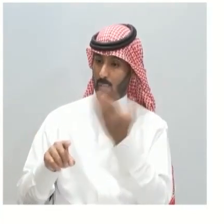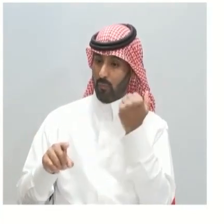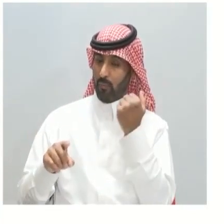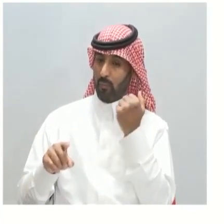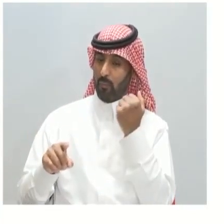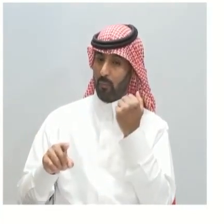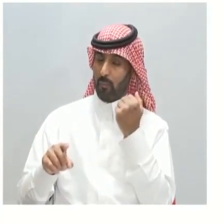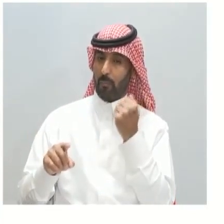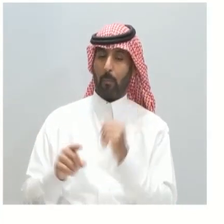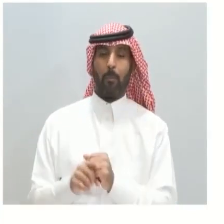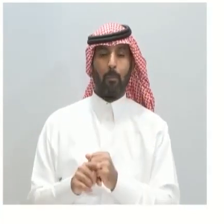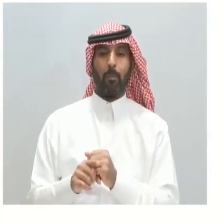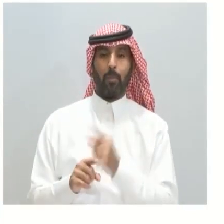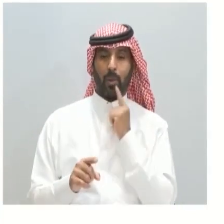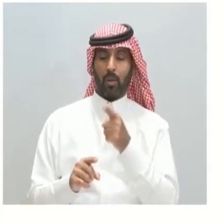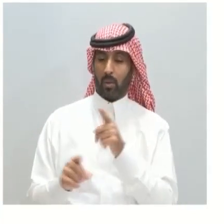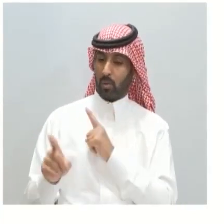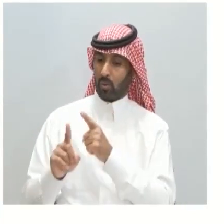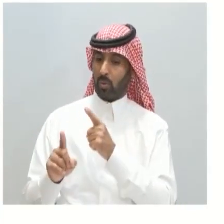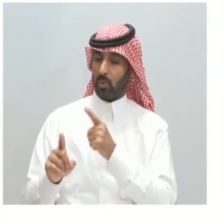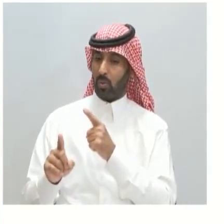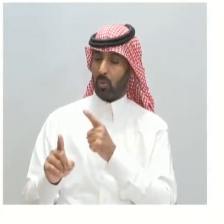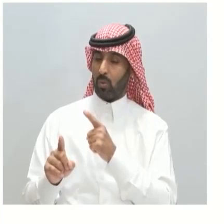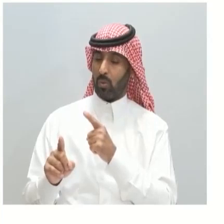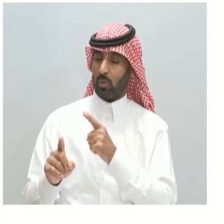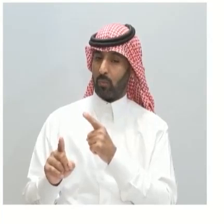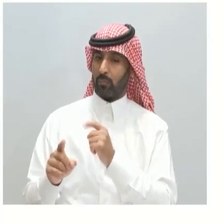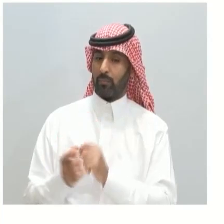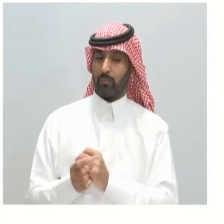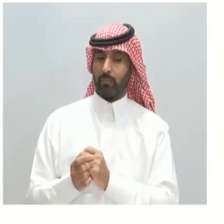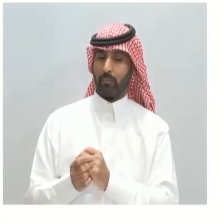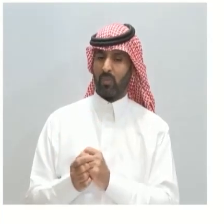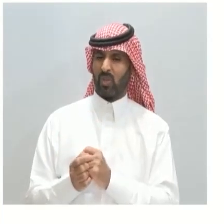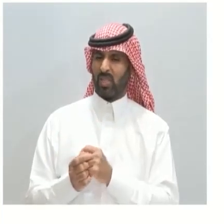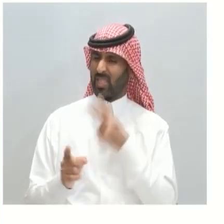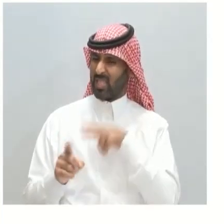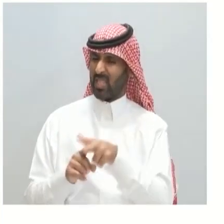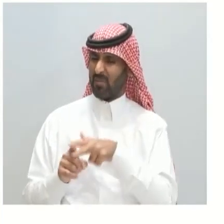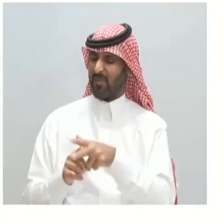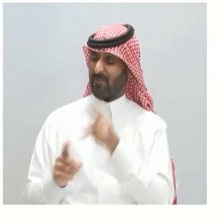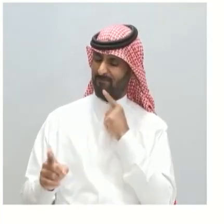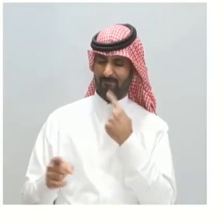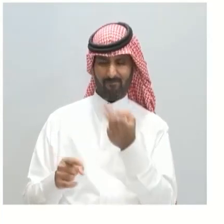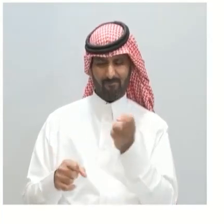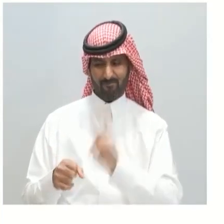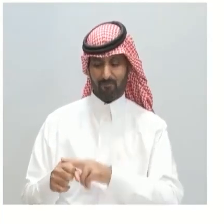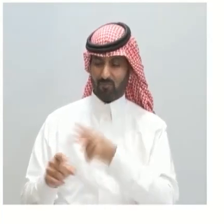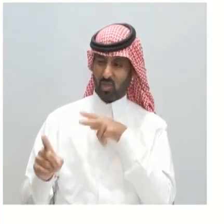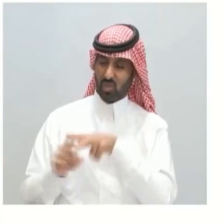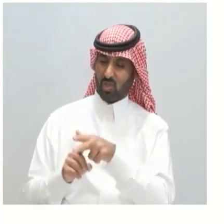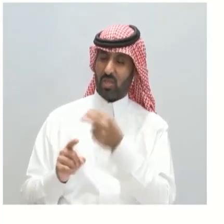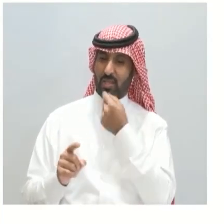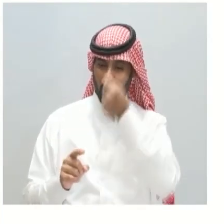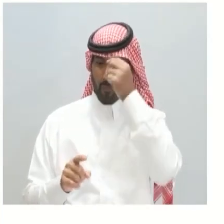who, me all the time, and the word here is irritate. So when describing